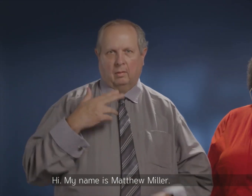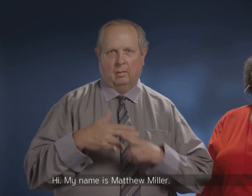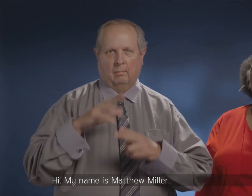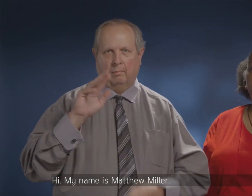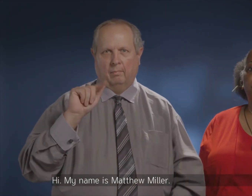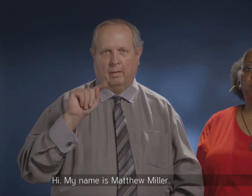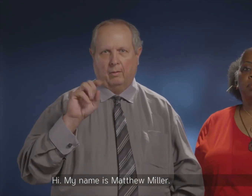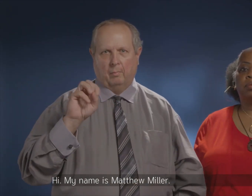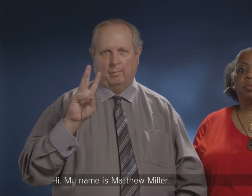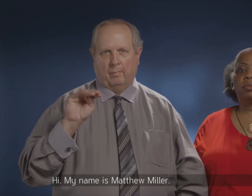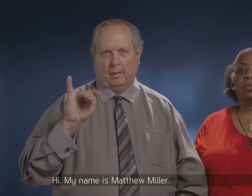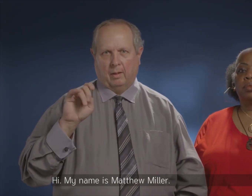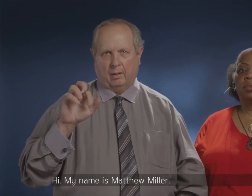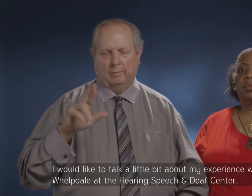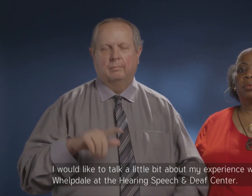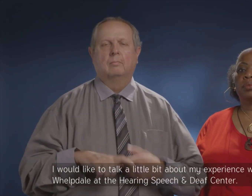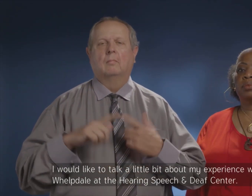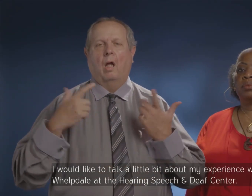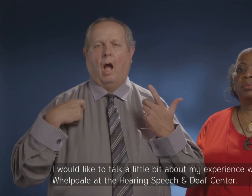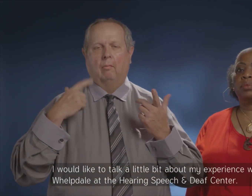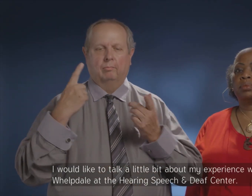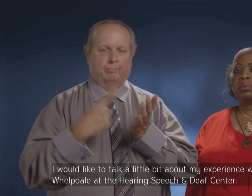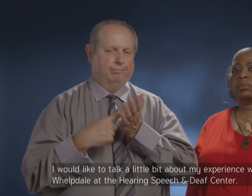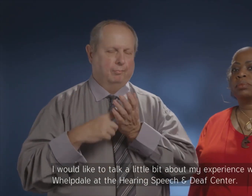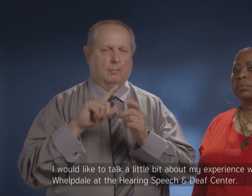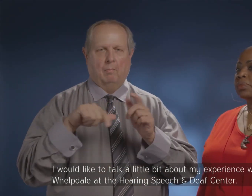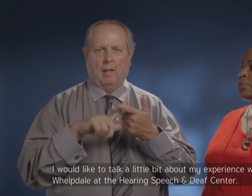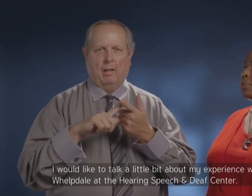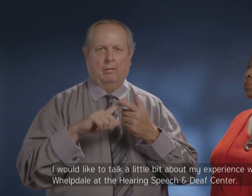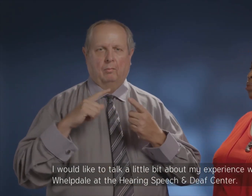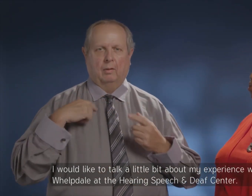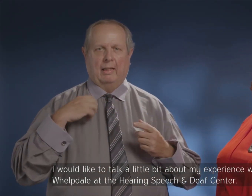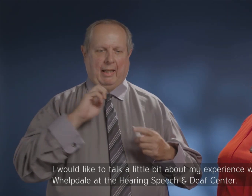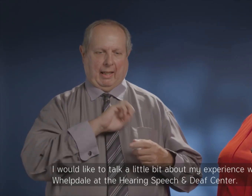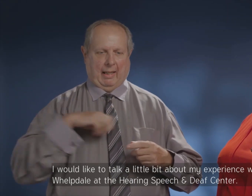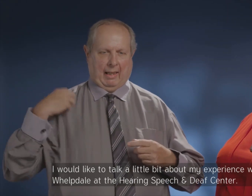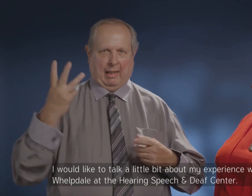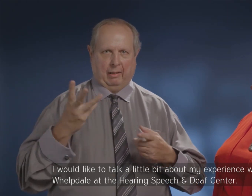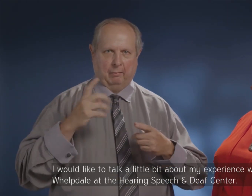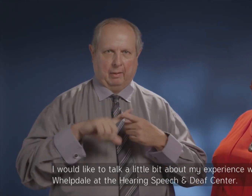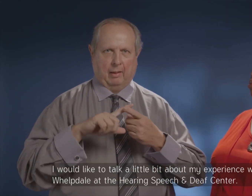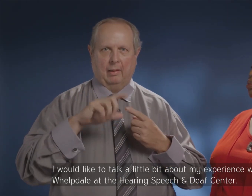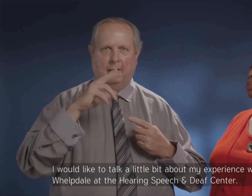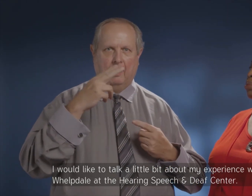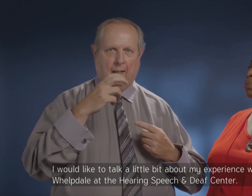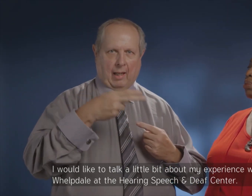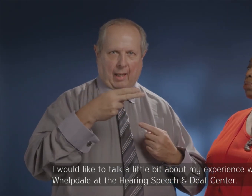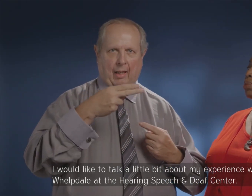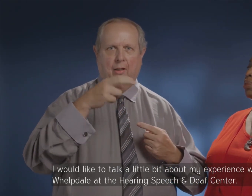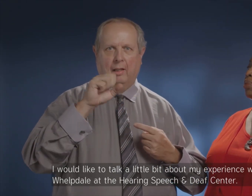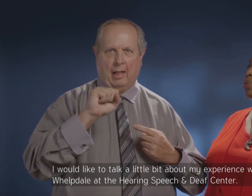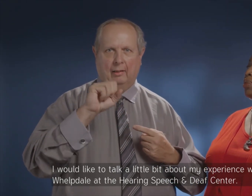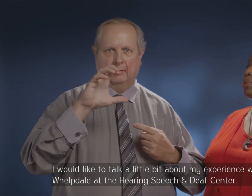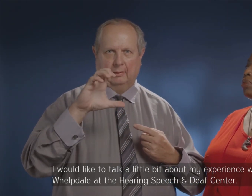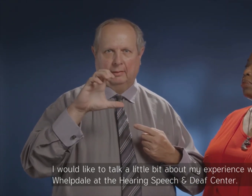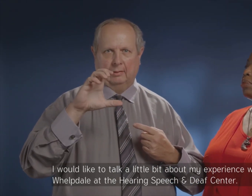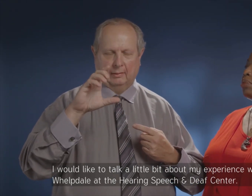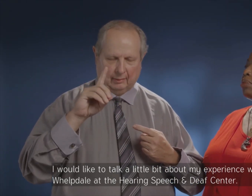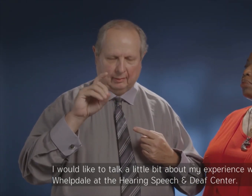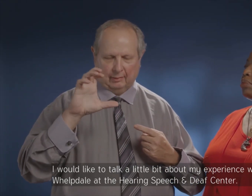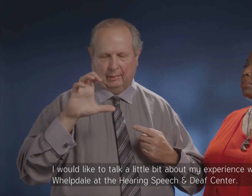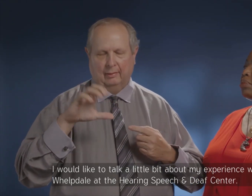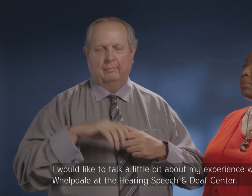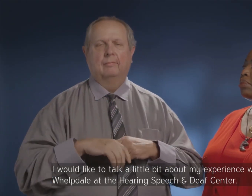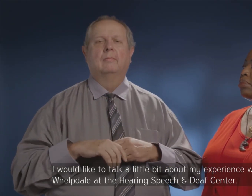Hi, my name is Matt Miller. I would like to talk a little bit about my experience with Elizabeth Whelpdale at the